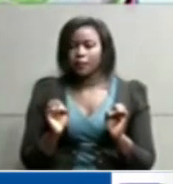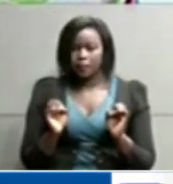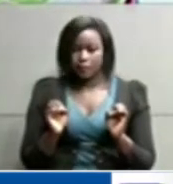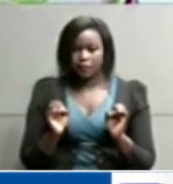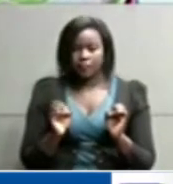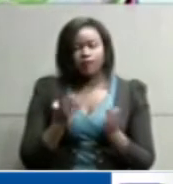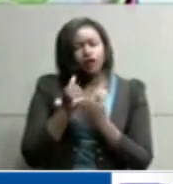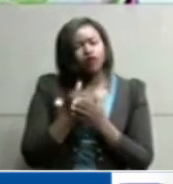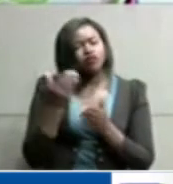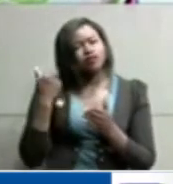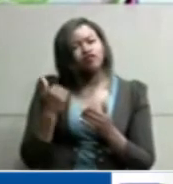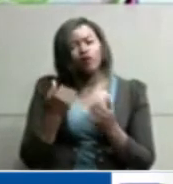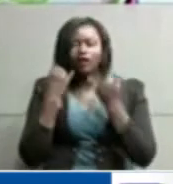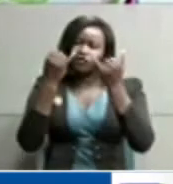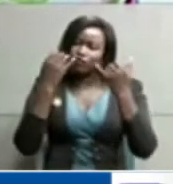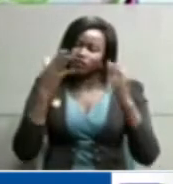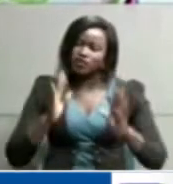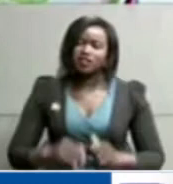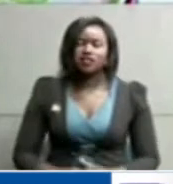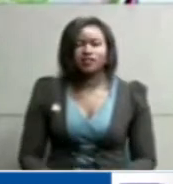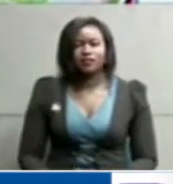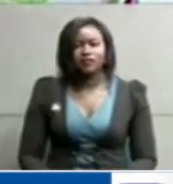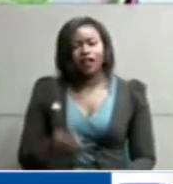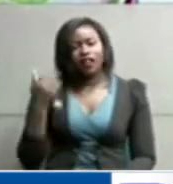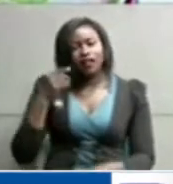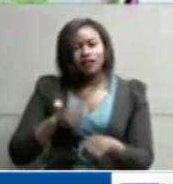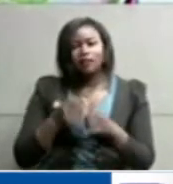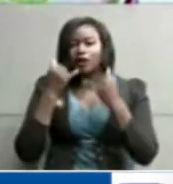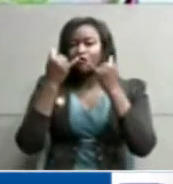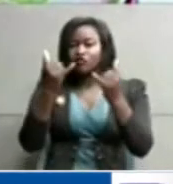You know, I told you the other day that English language is very poor.